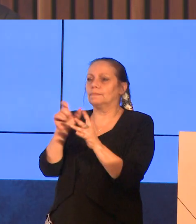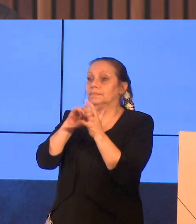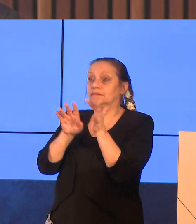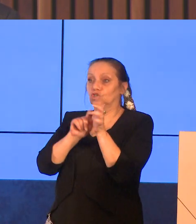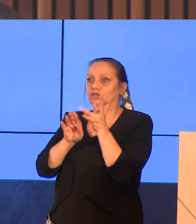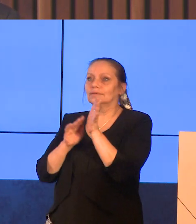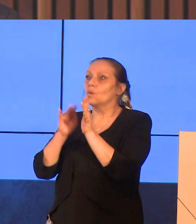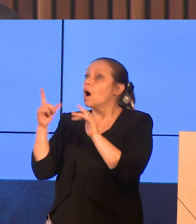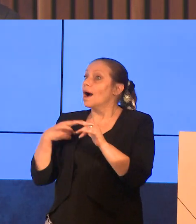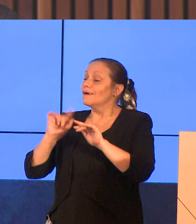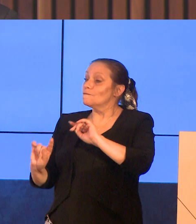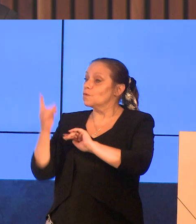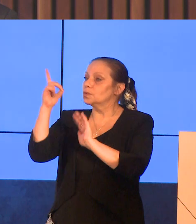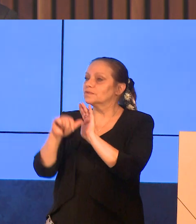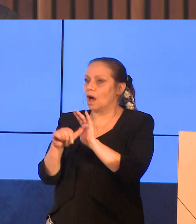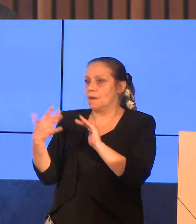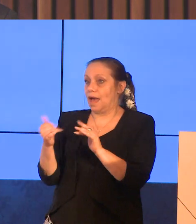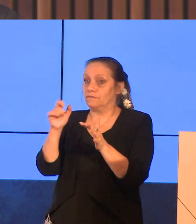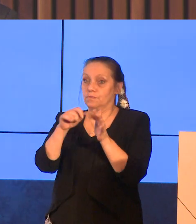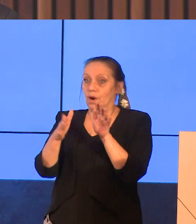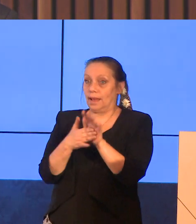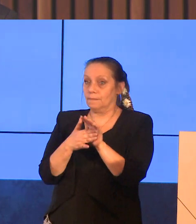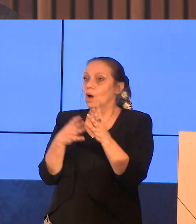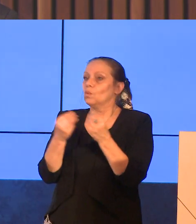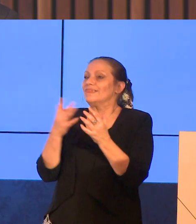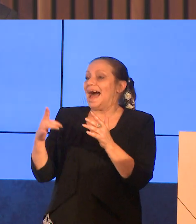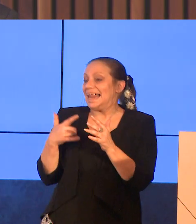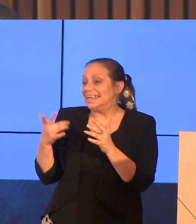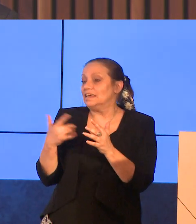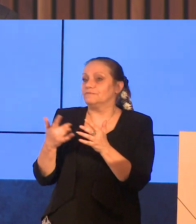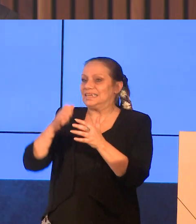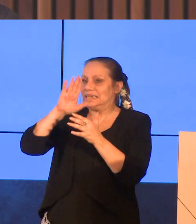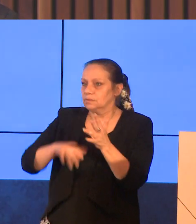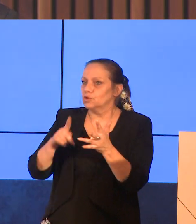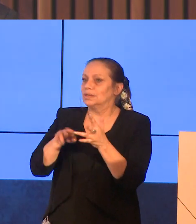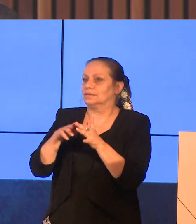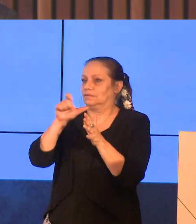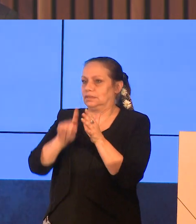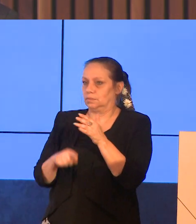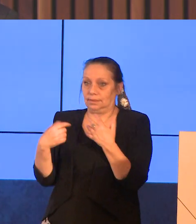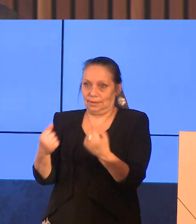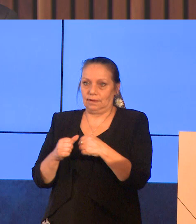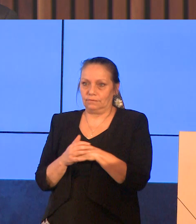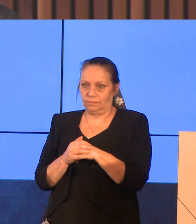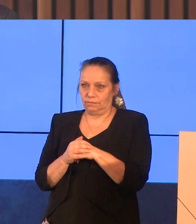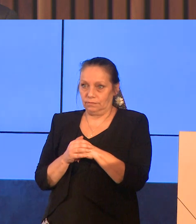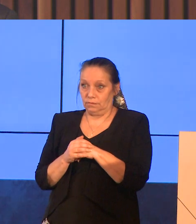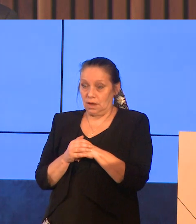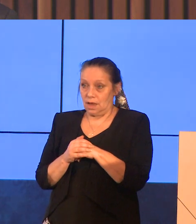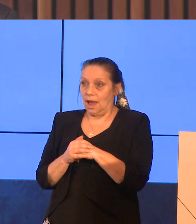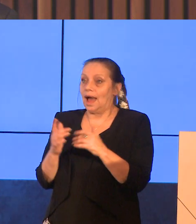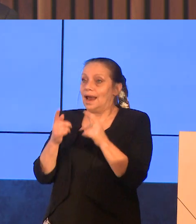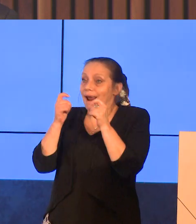first time, we have a Prime Minister with a lived experience of disability who